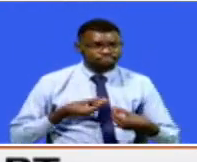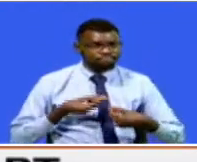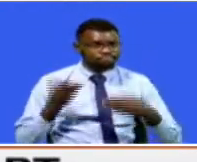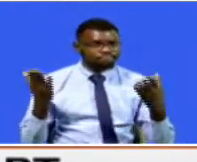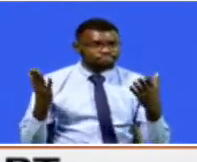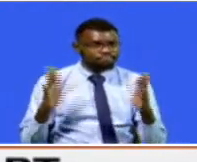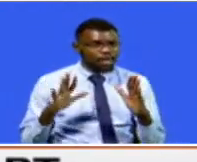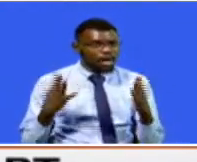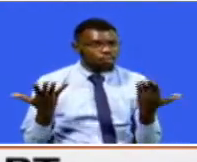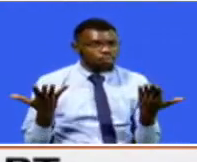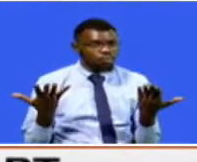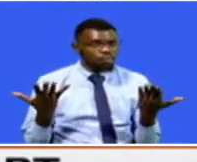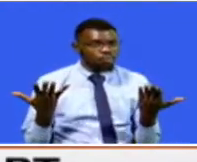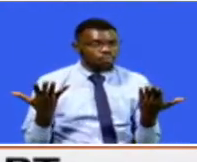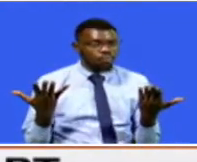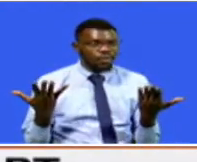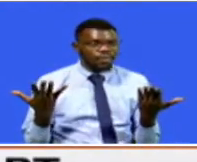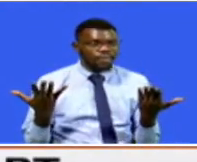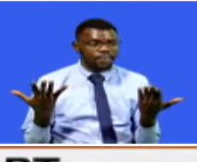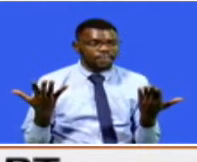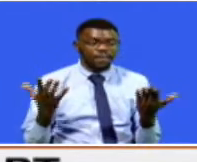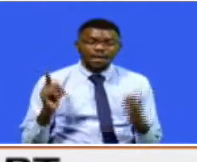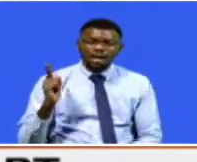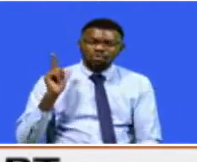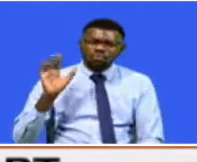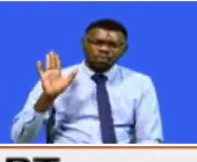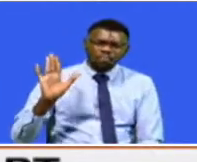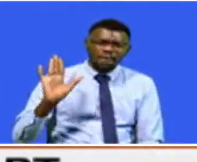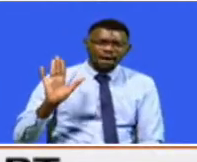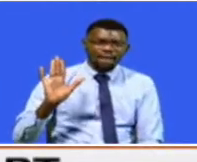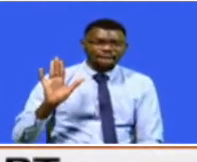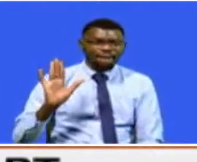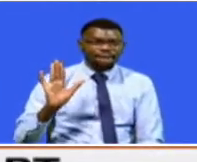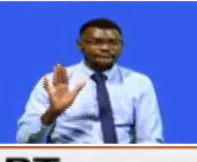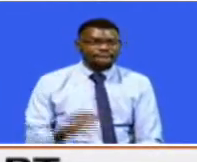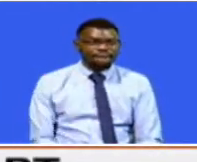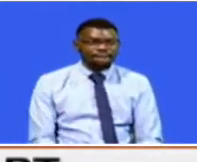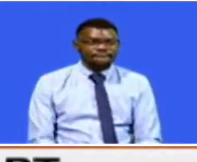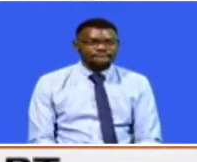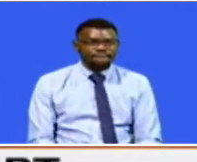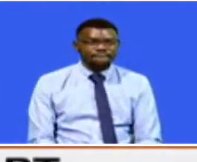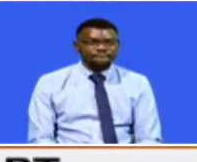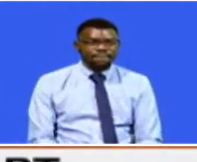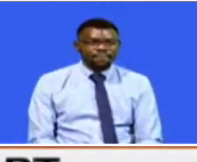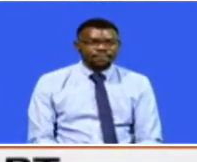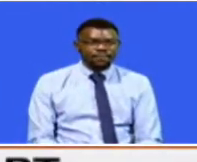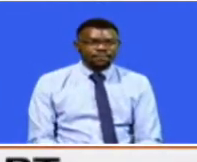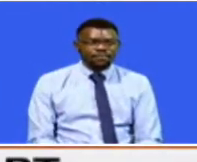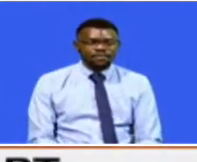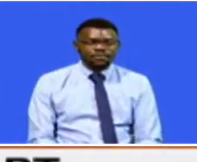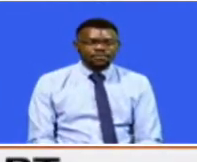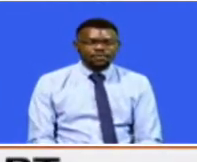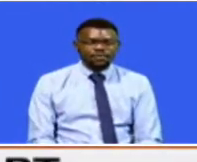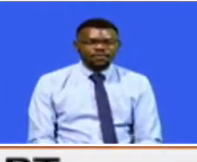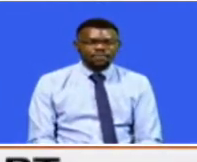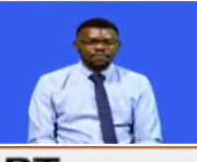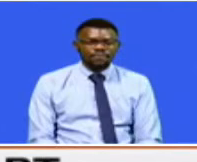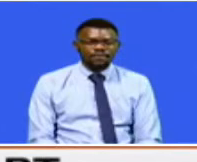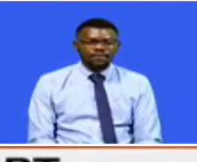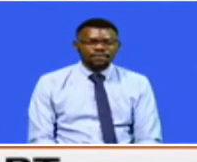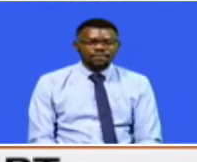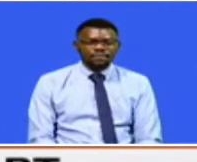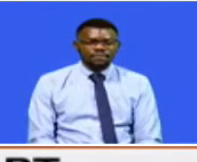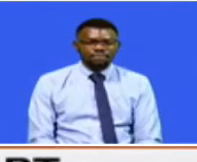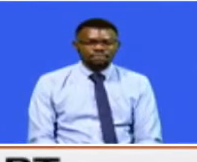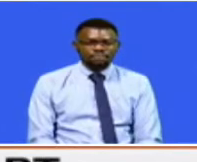it a principle that is born out of excesses? Are you born into philanthropy, or